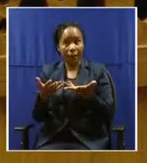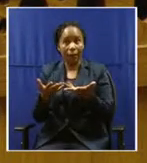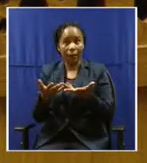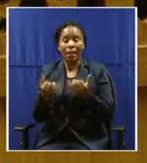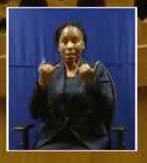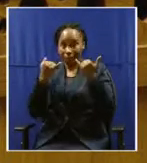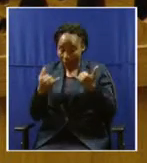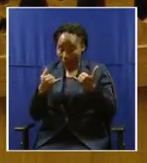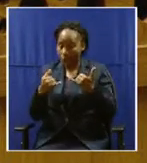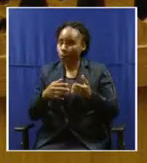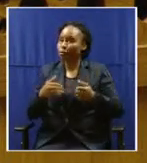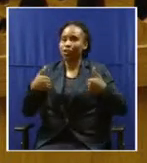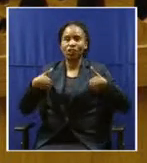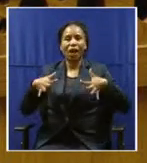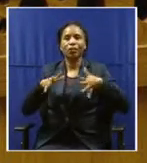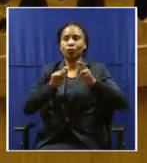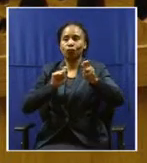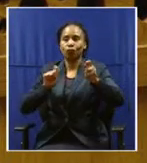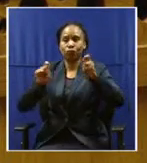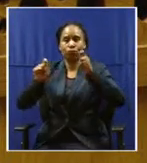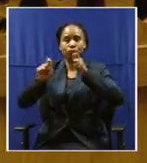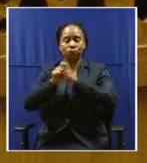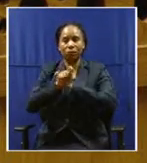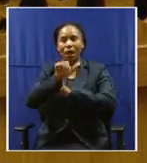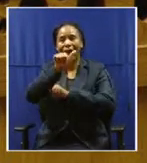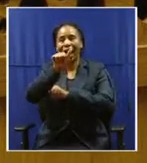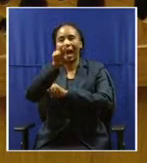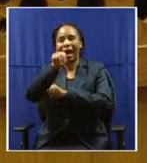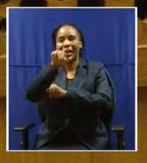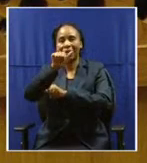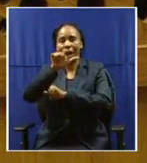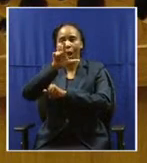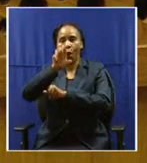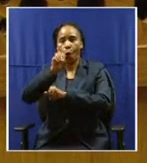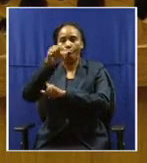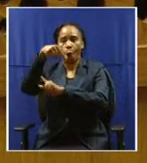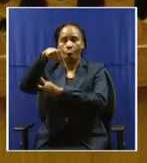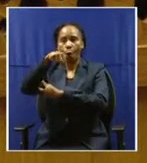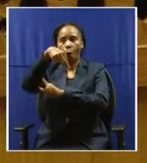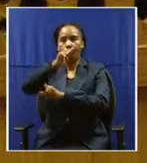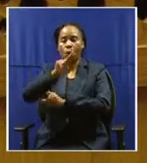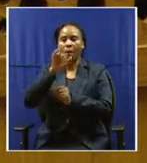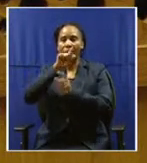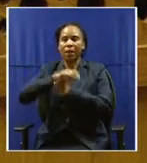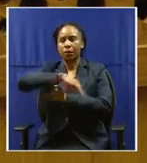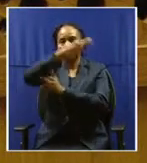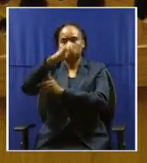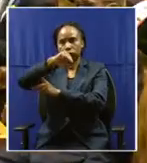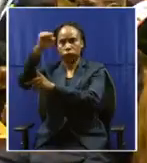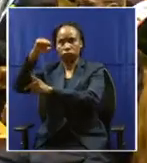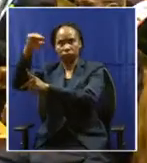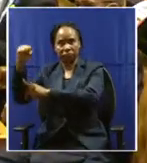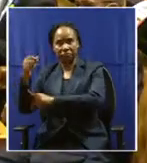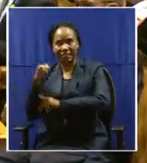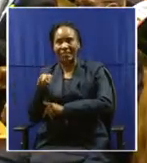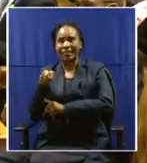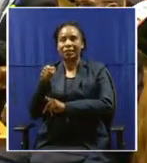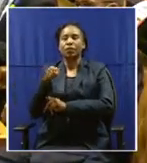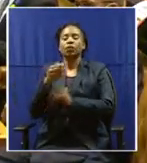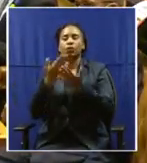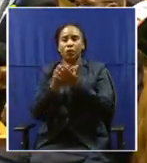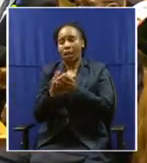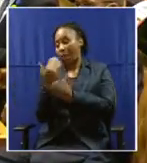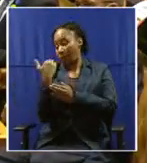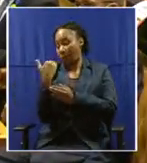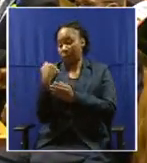off of our analog TV transmitters from next month. It is anticipated